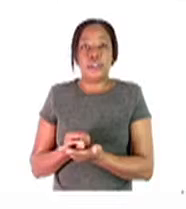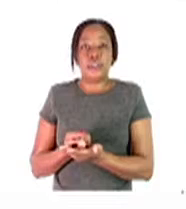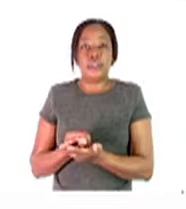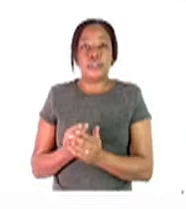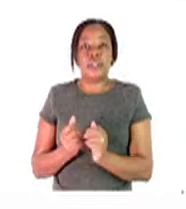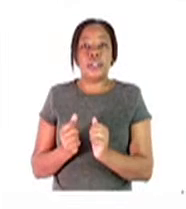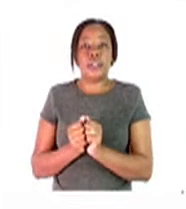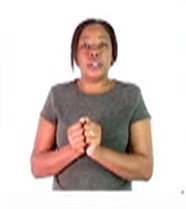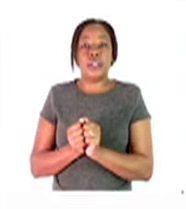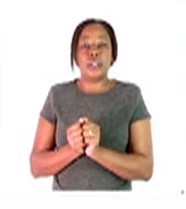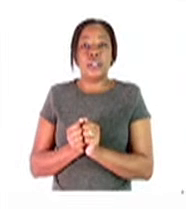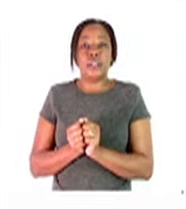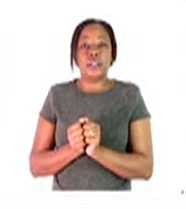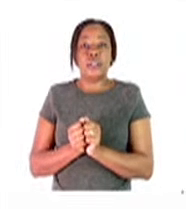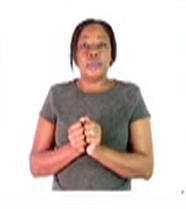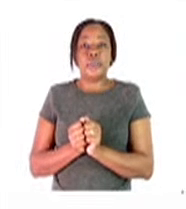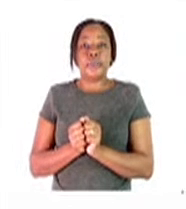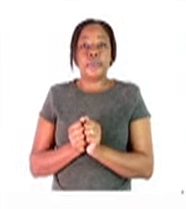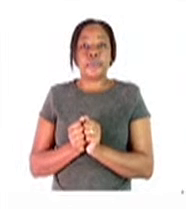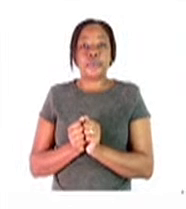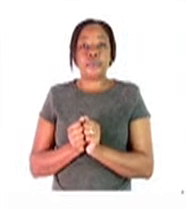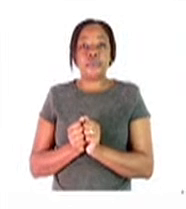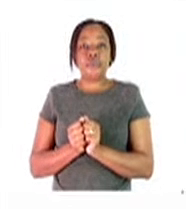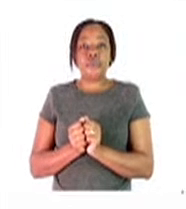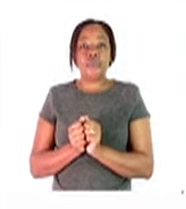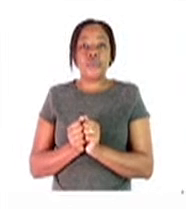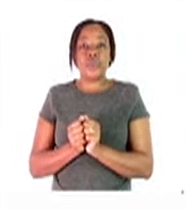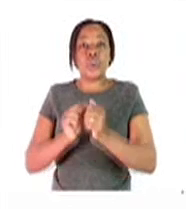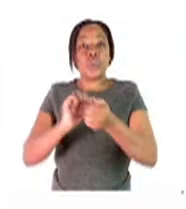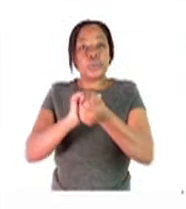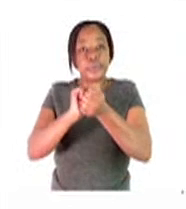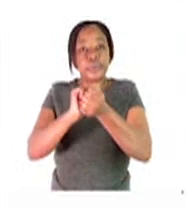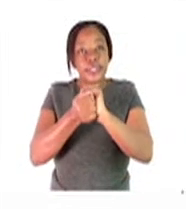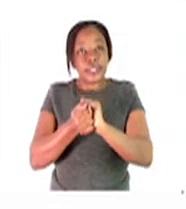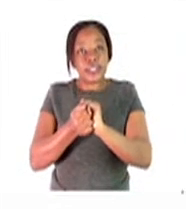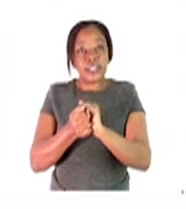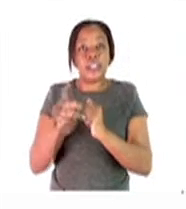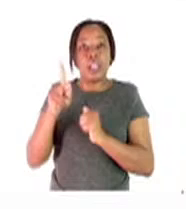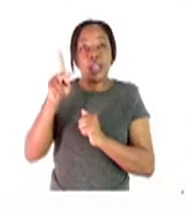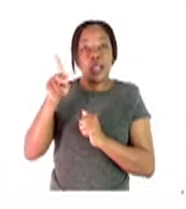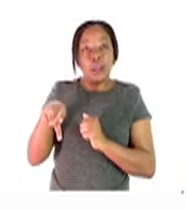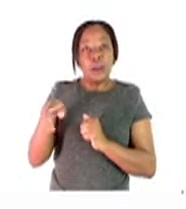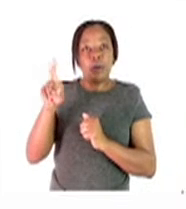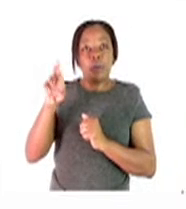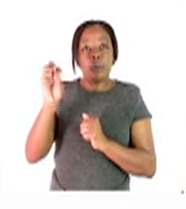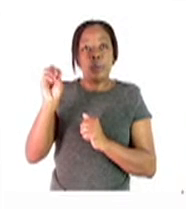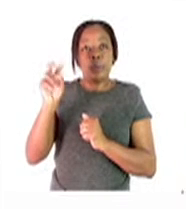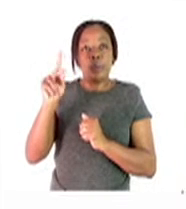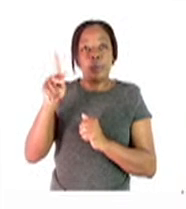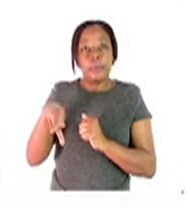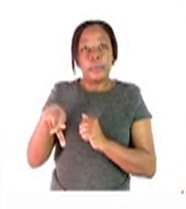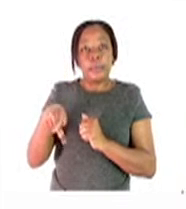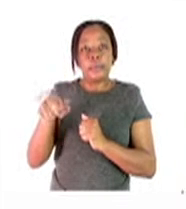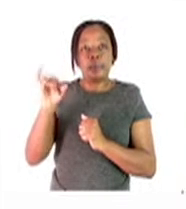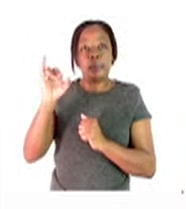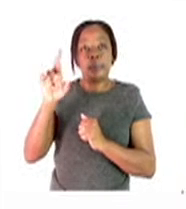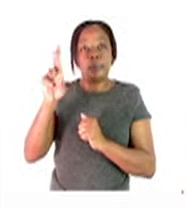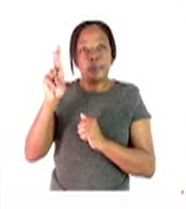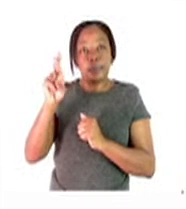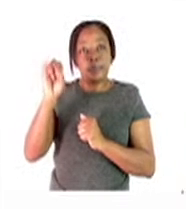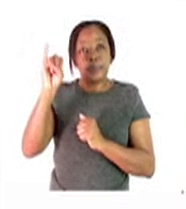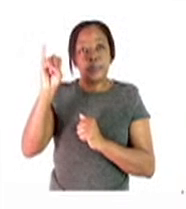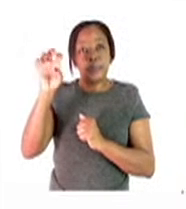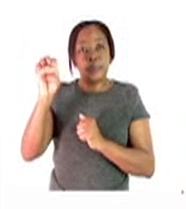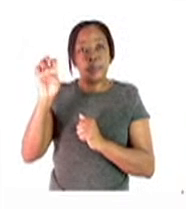We're going to say what? So you change this sentence, rewrite it, but change the proprietor to the